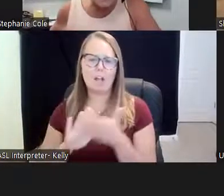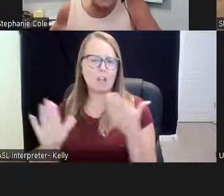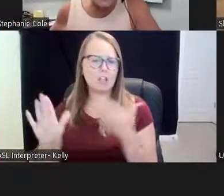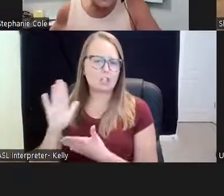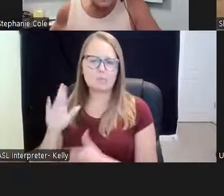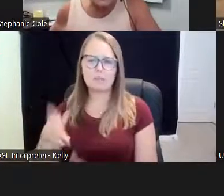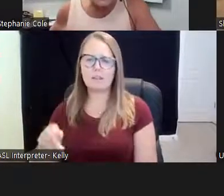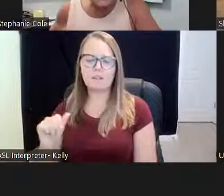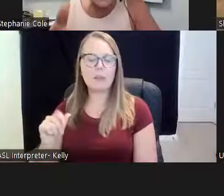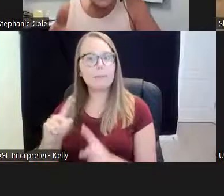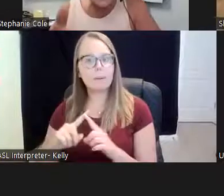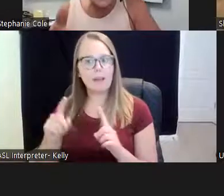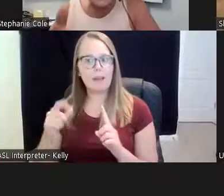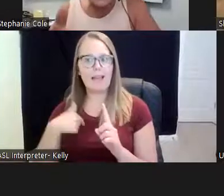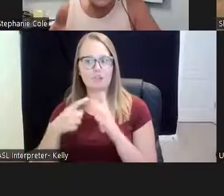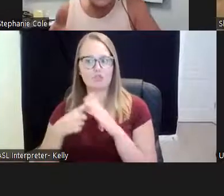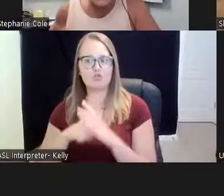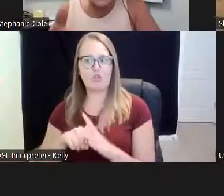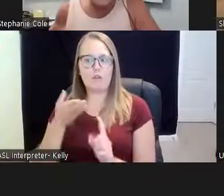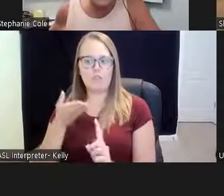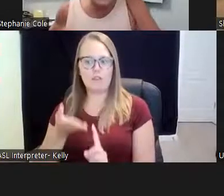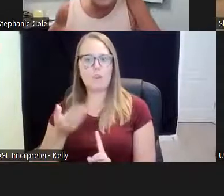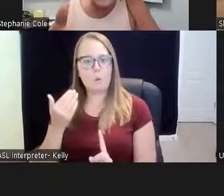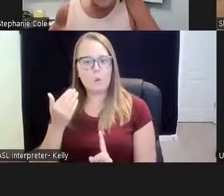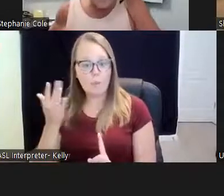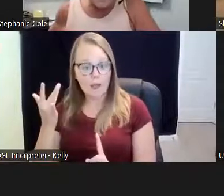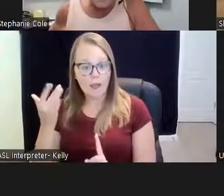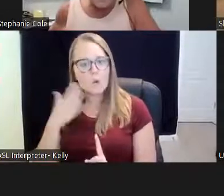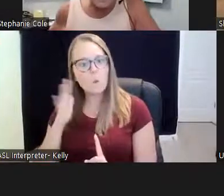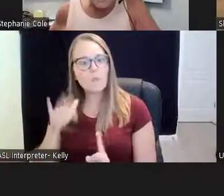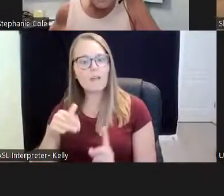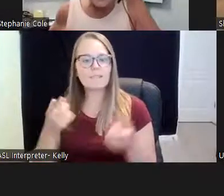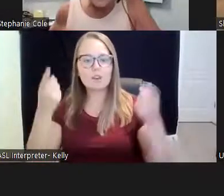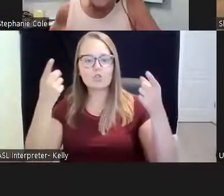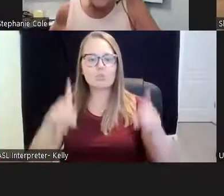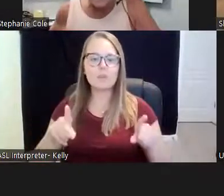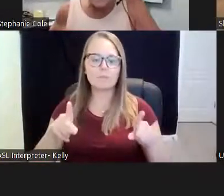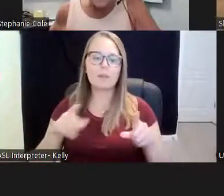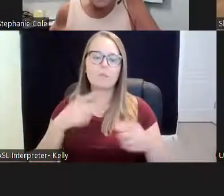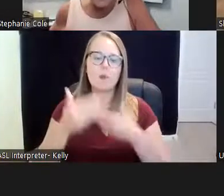where I chose to start because I knew that the agreement process would be